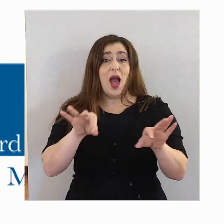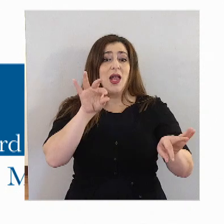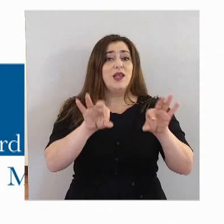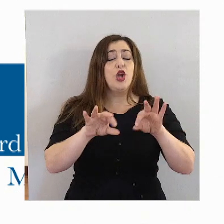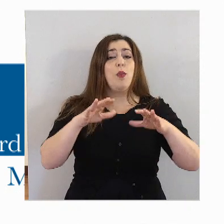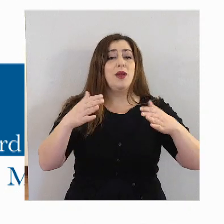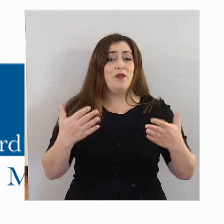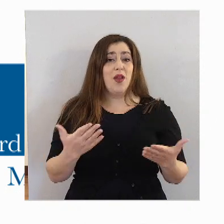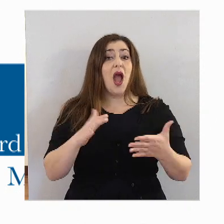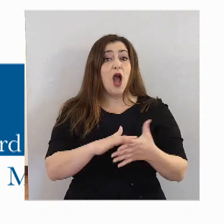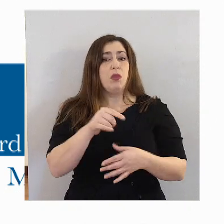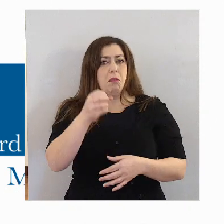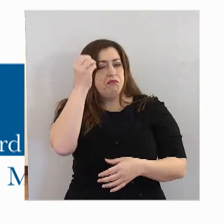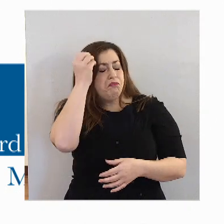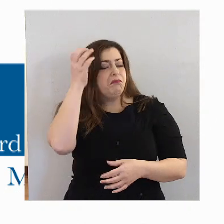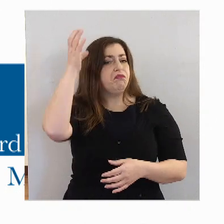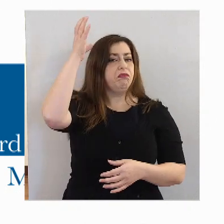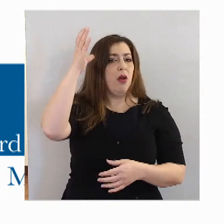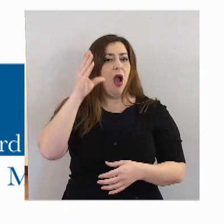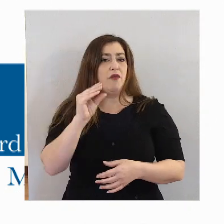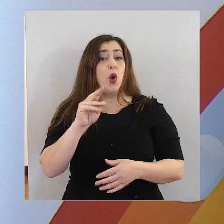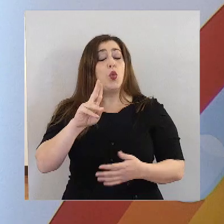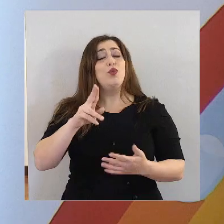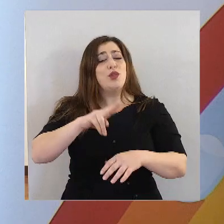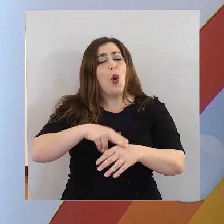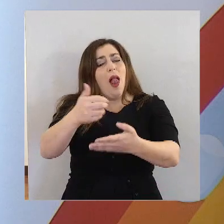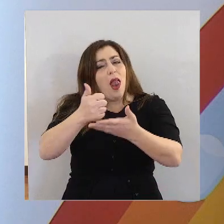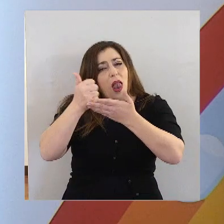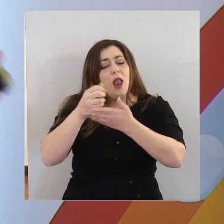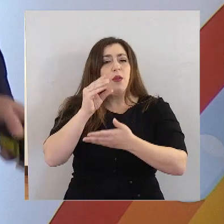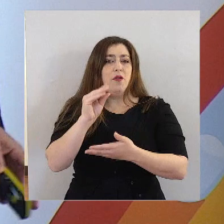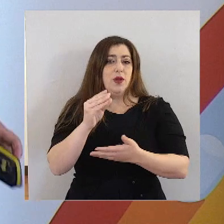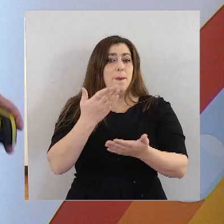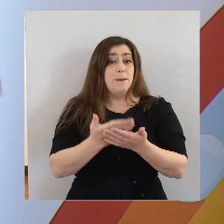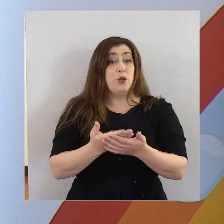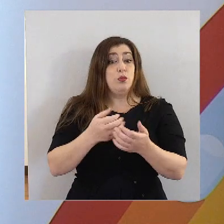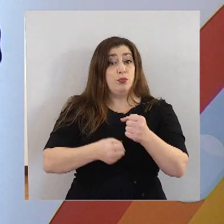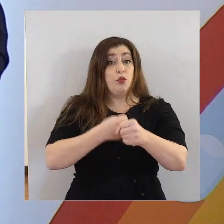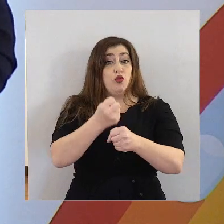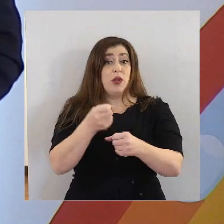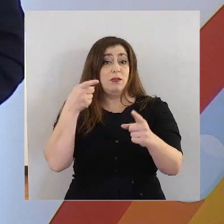their expertise and potential contribution in reaching the project objectives.